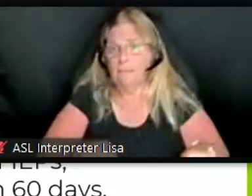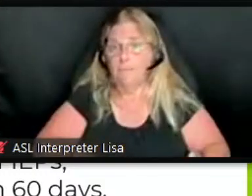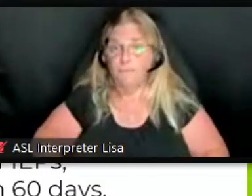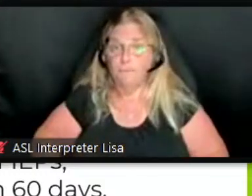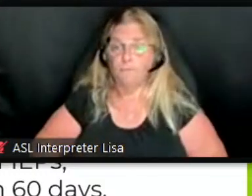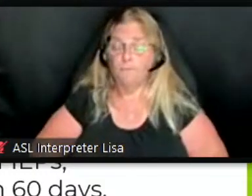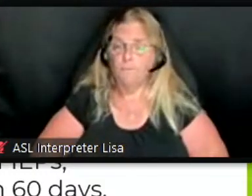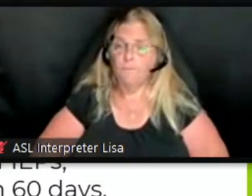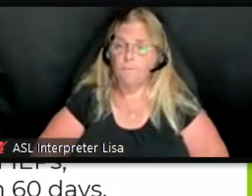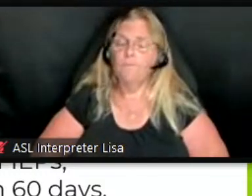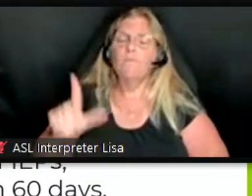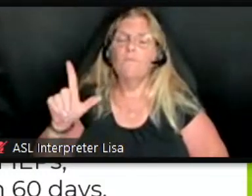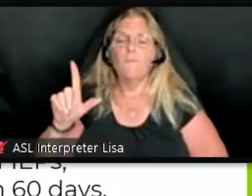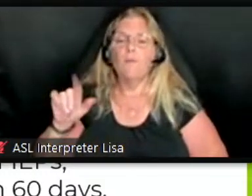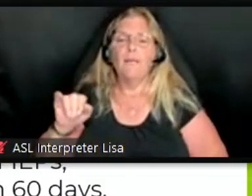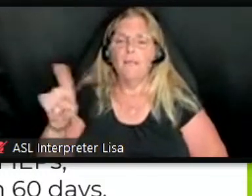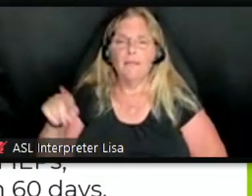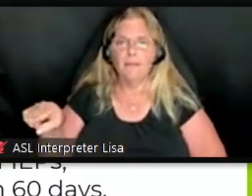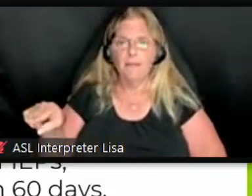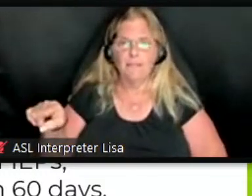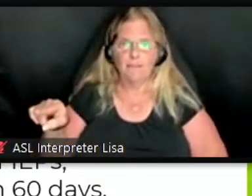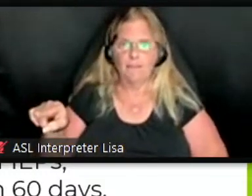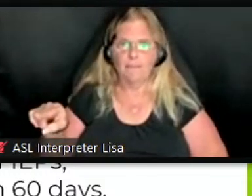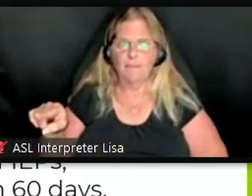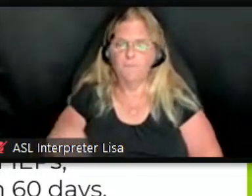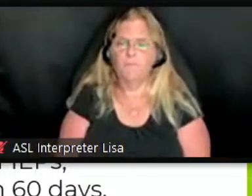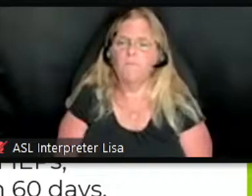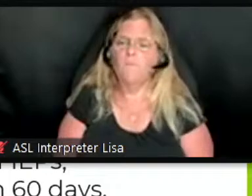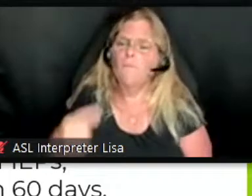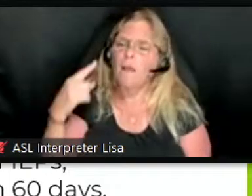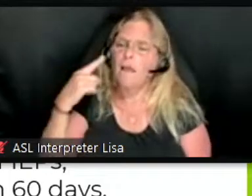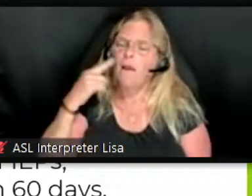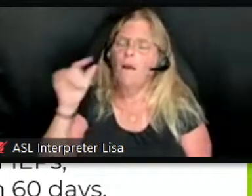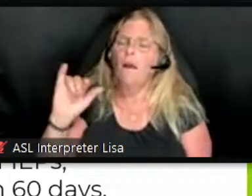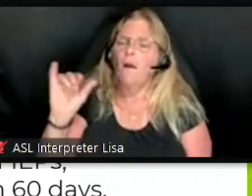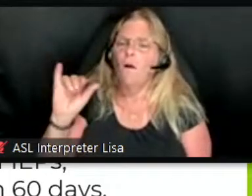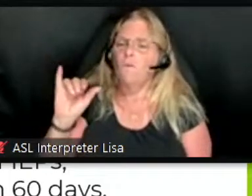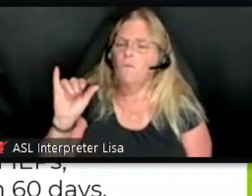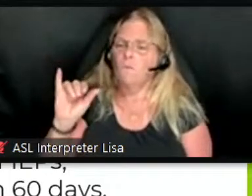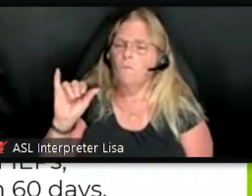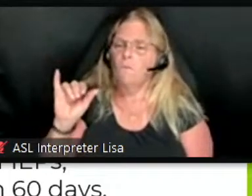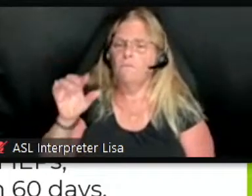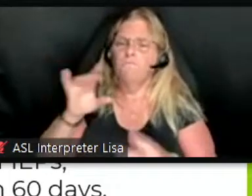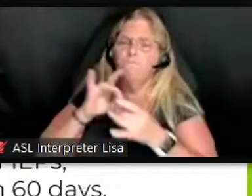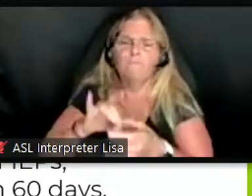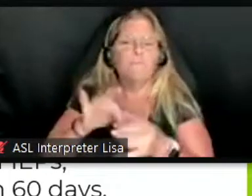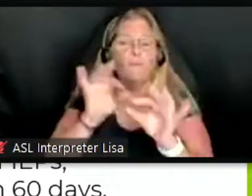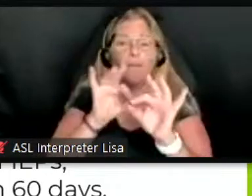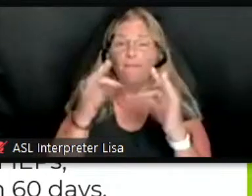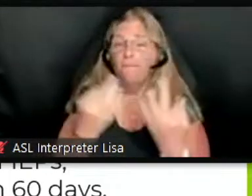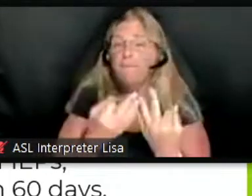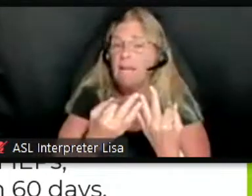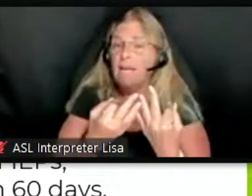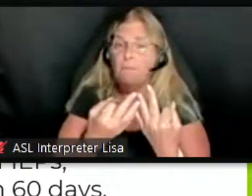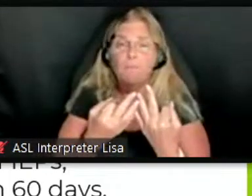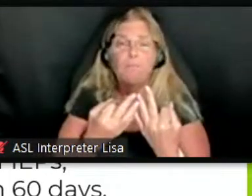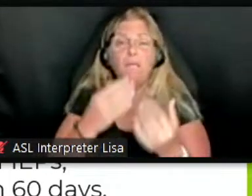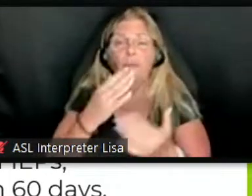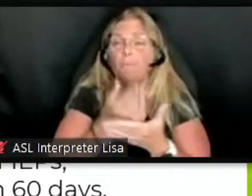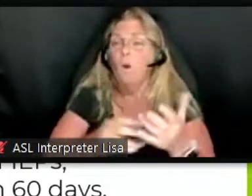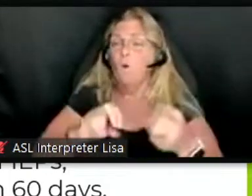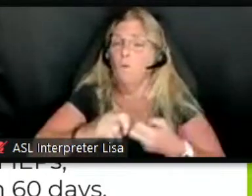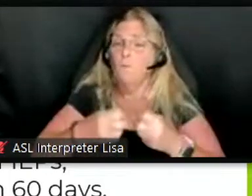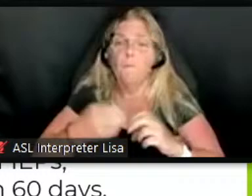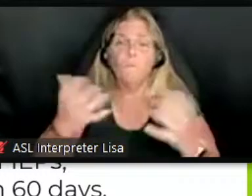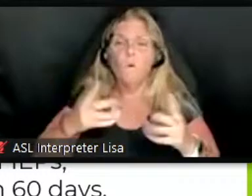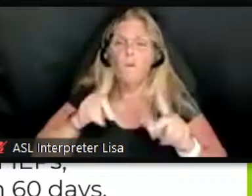And I would just add that I think in terms of the family, part of that is the reporting also, right? Is the